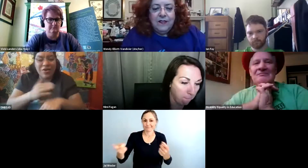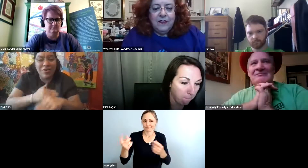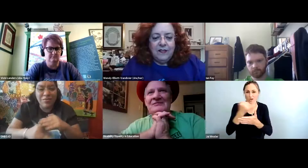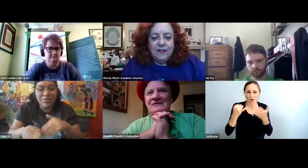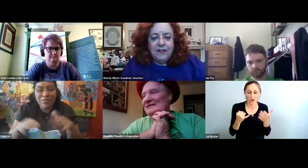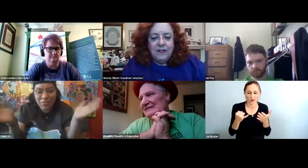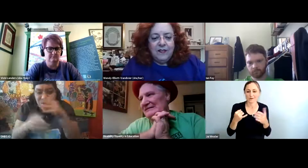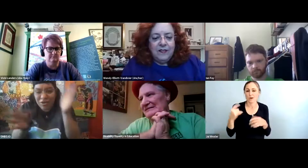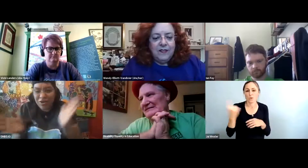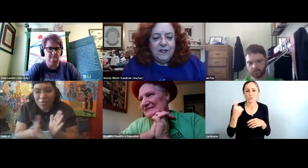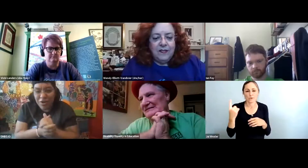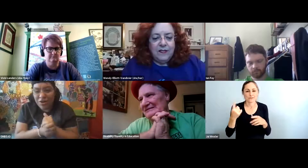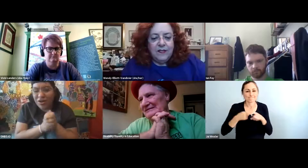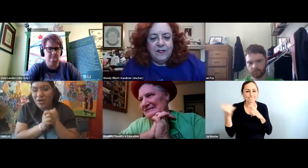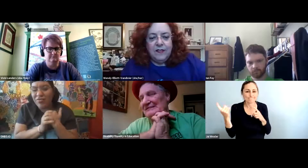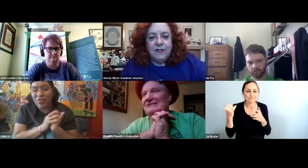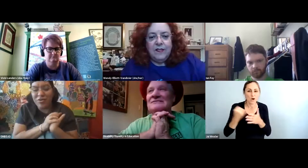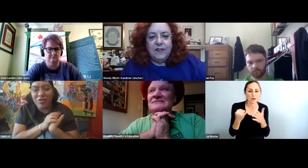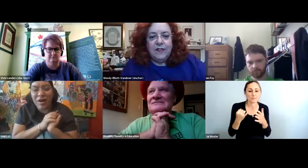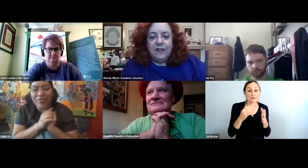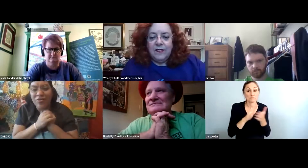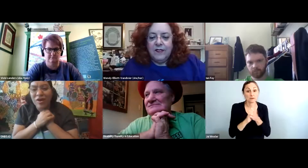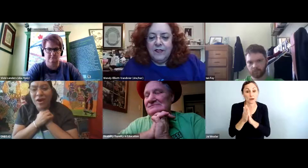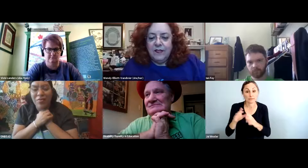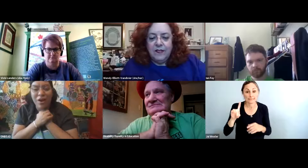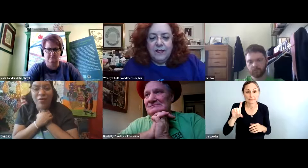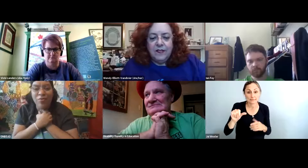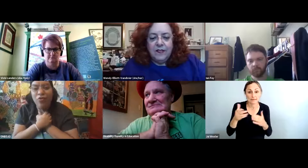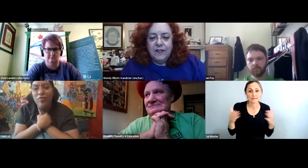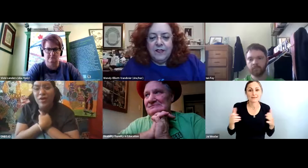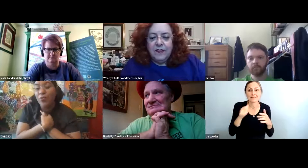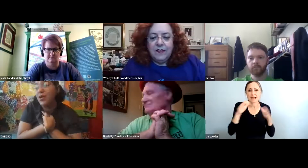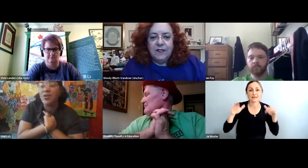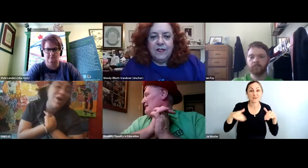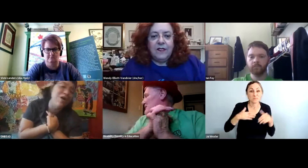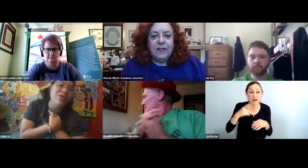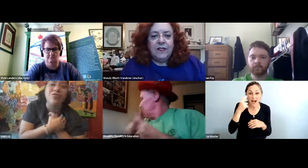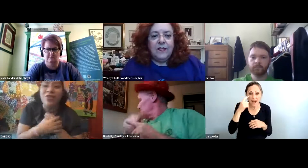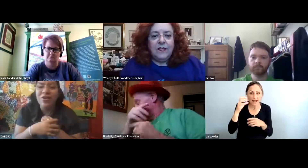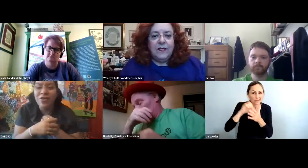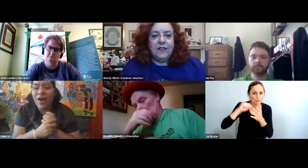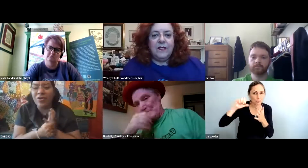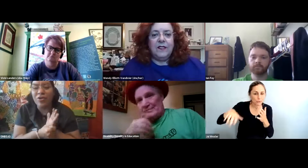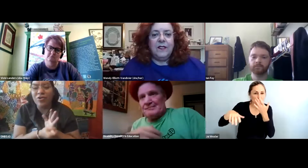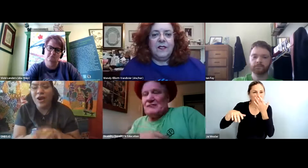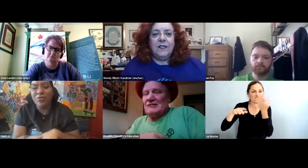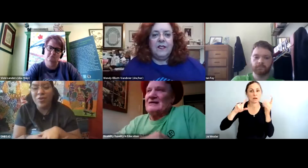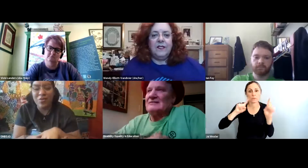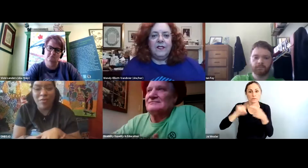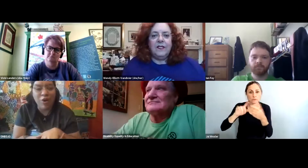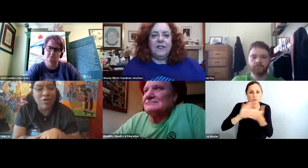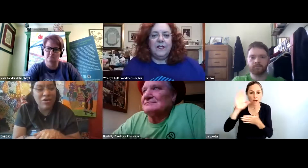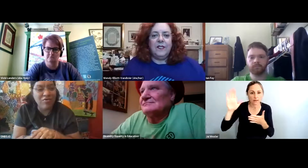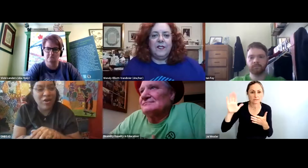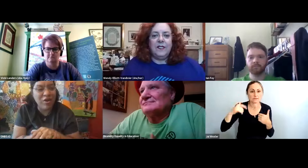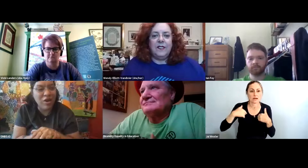turn into the disability stuff until after I got my eye removed and I went into college and I started documenting